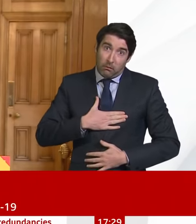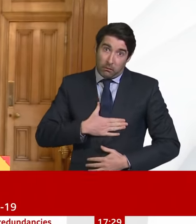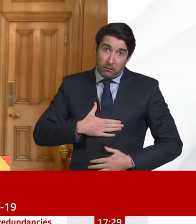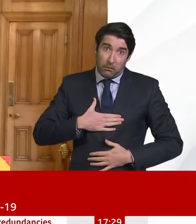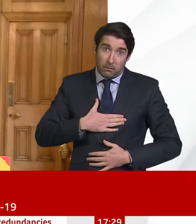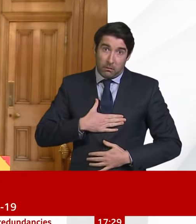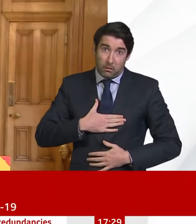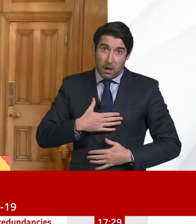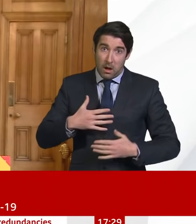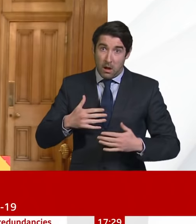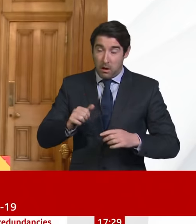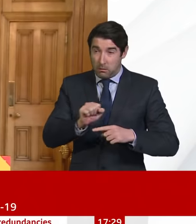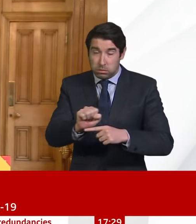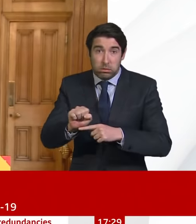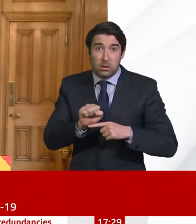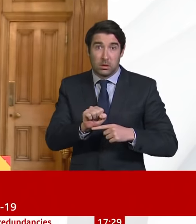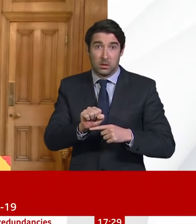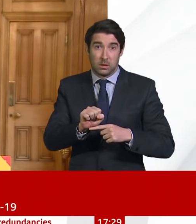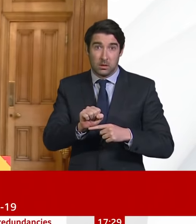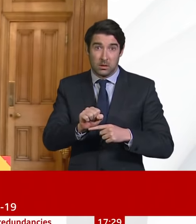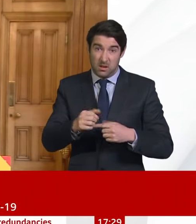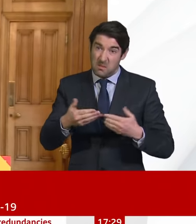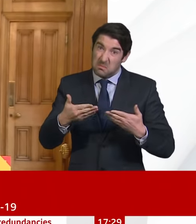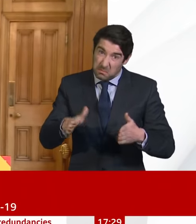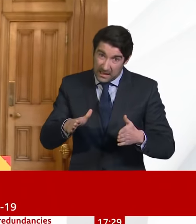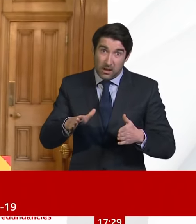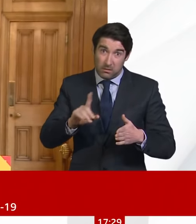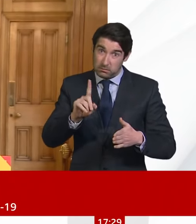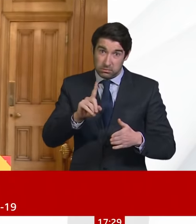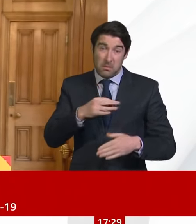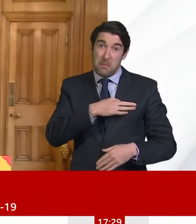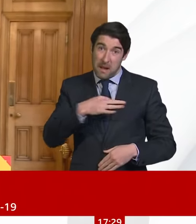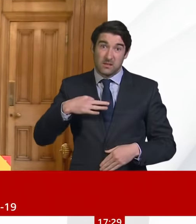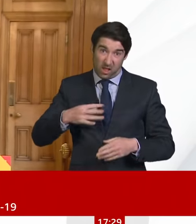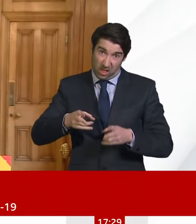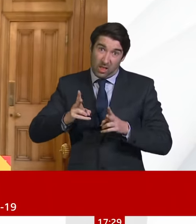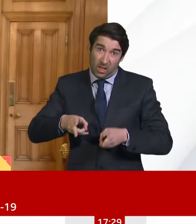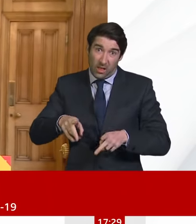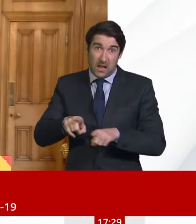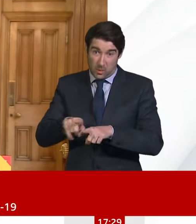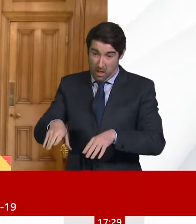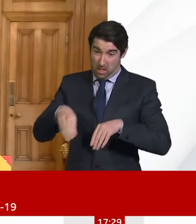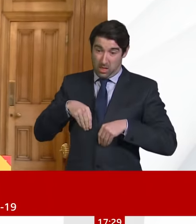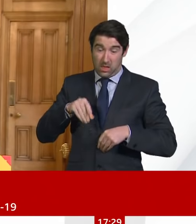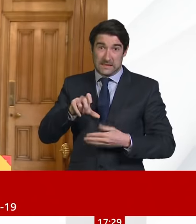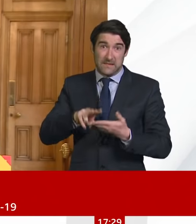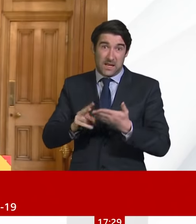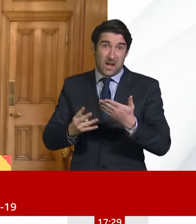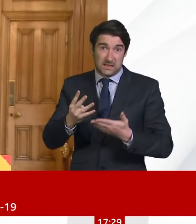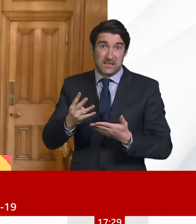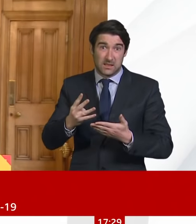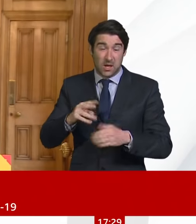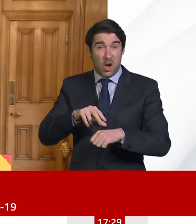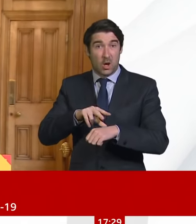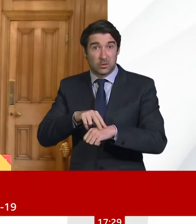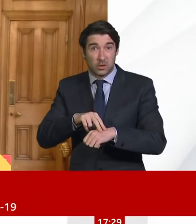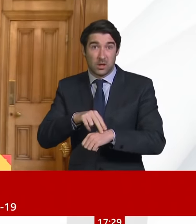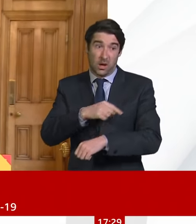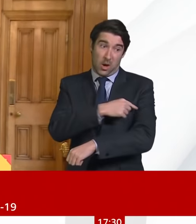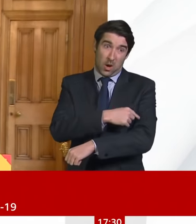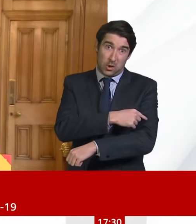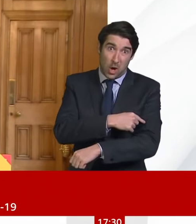too. Doctors, nurses, mental health professionals, they have paid the ultimate price for their service, working